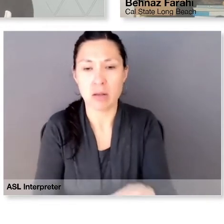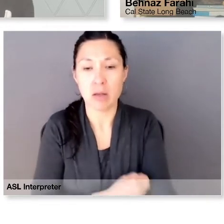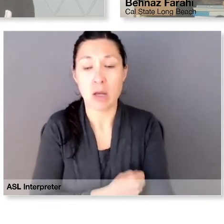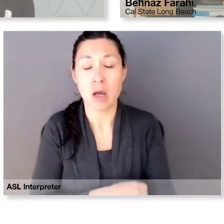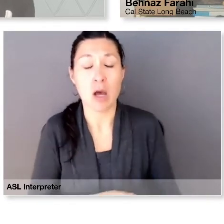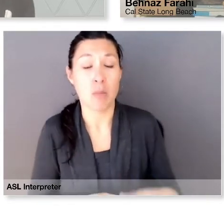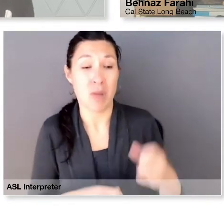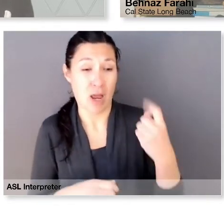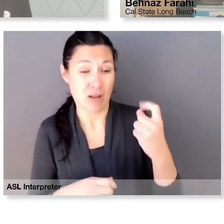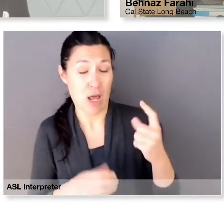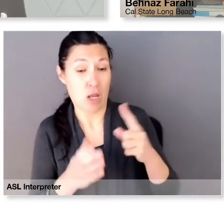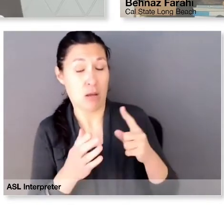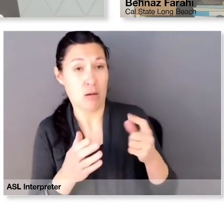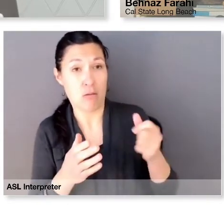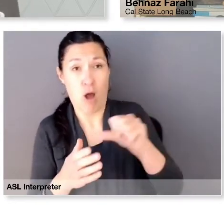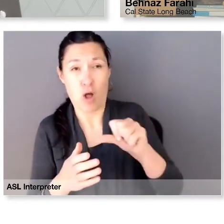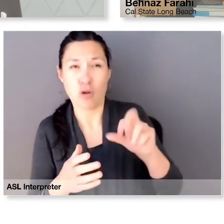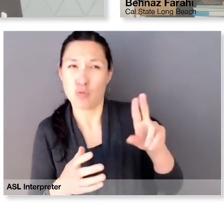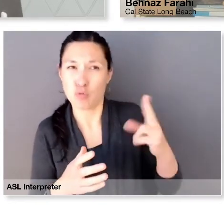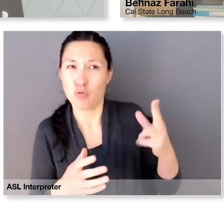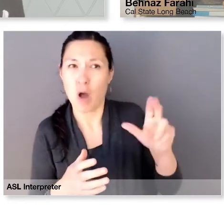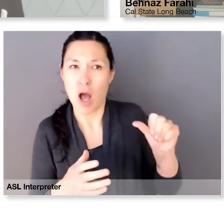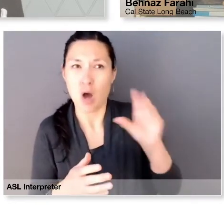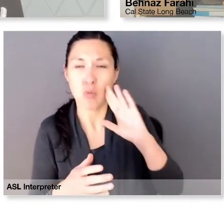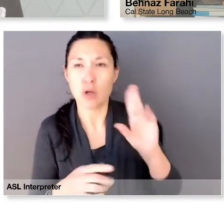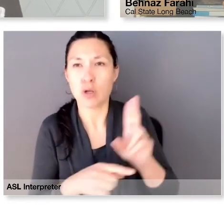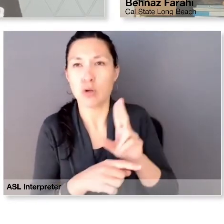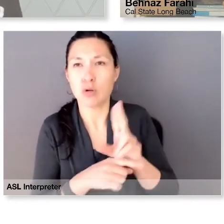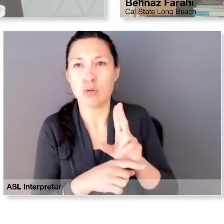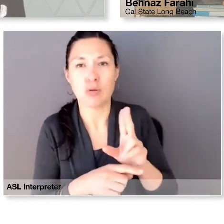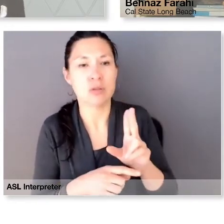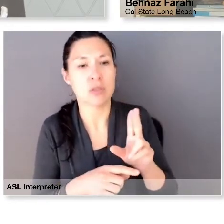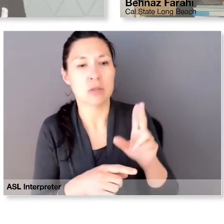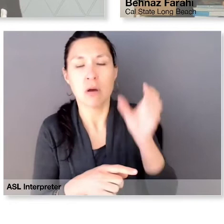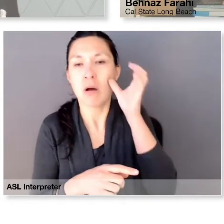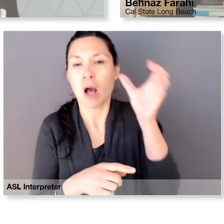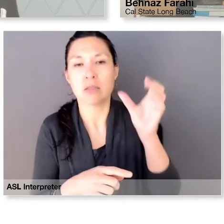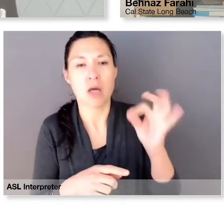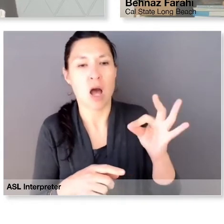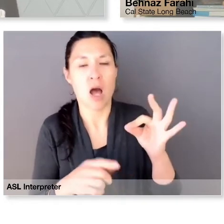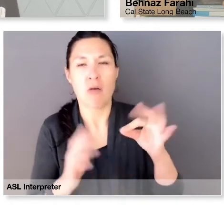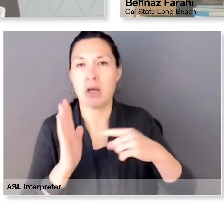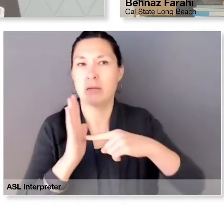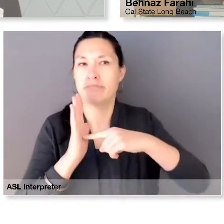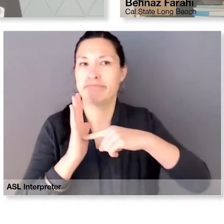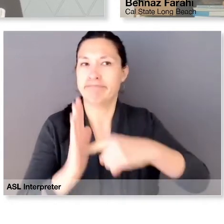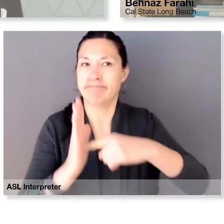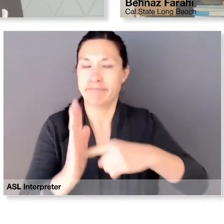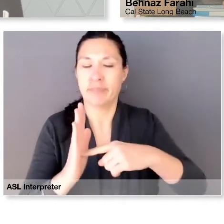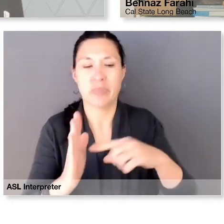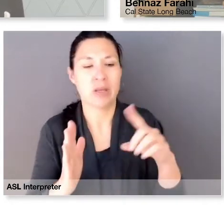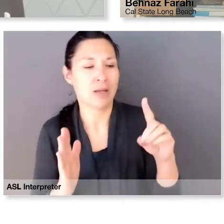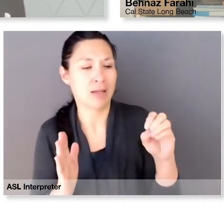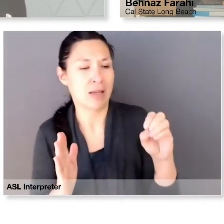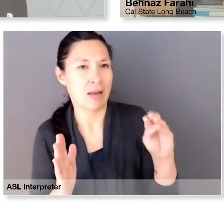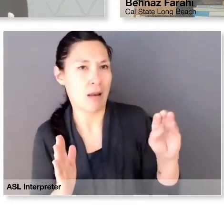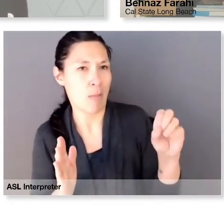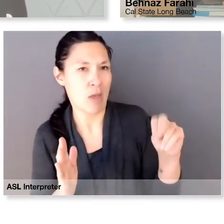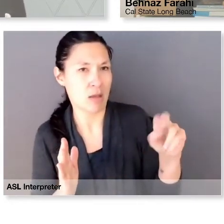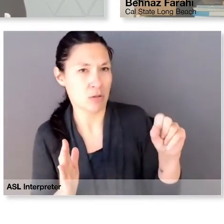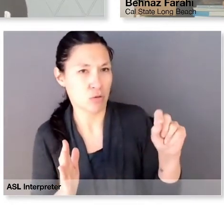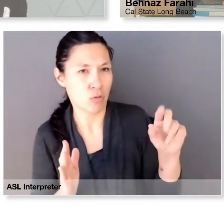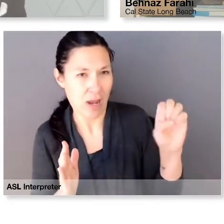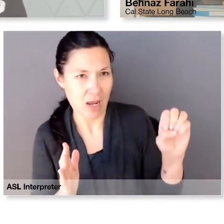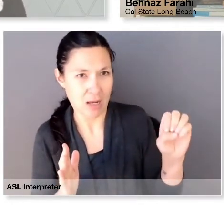use a term such as demonstrate, depending on the kind of work that she is doing. And so in work where